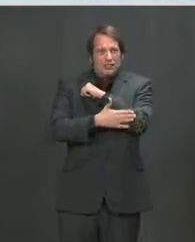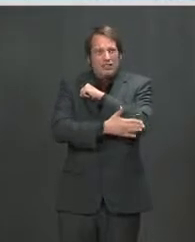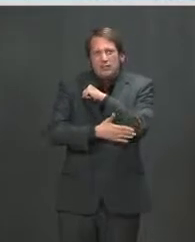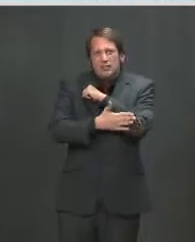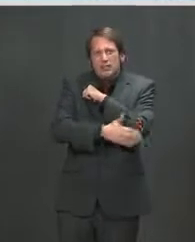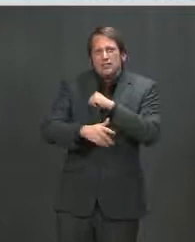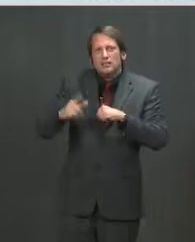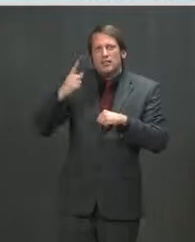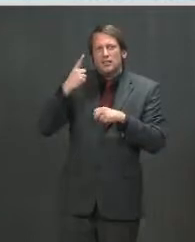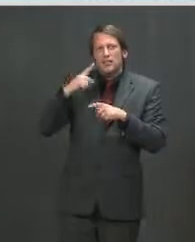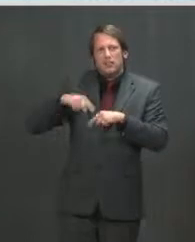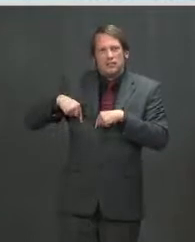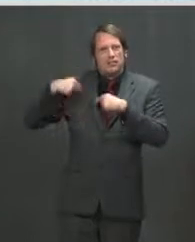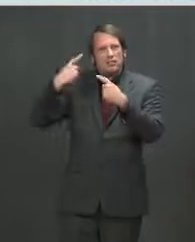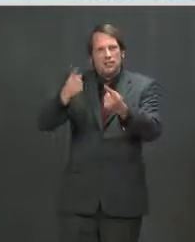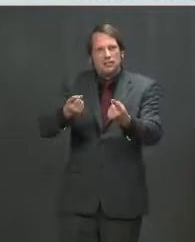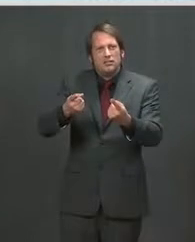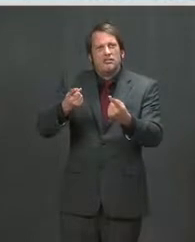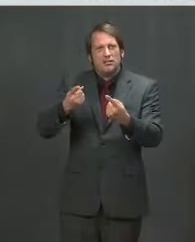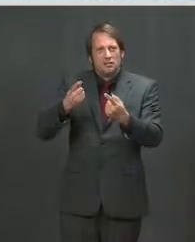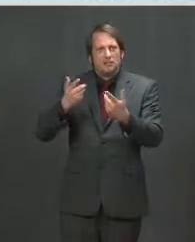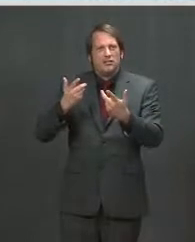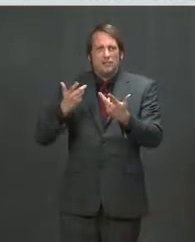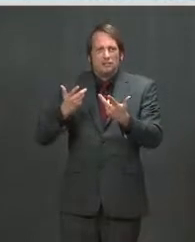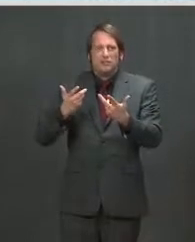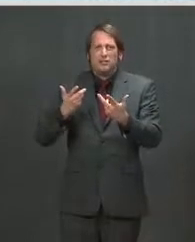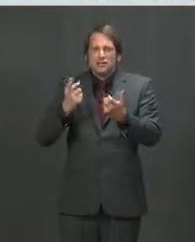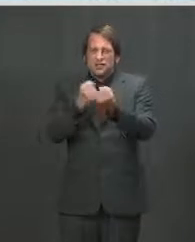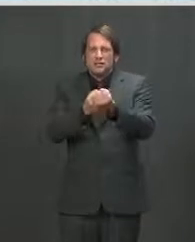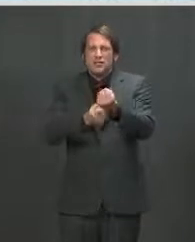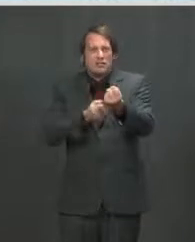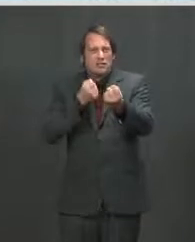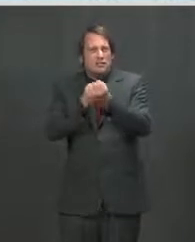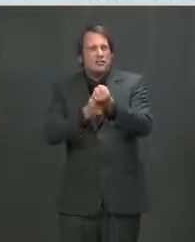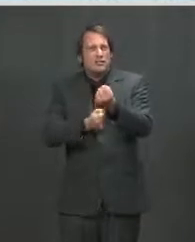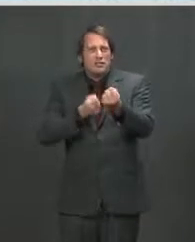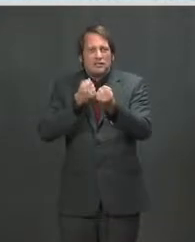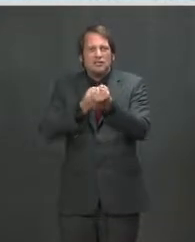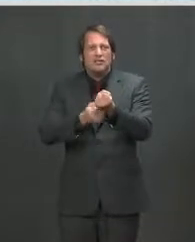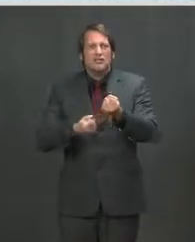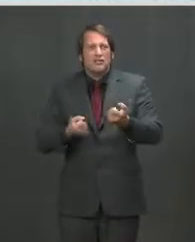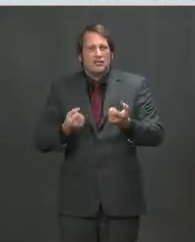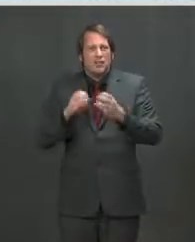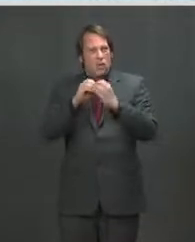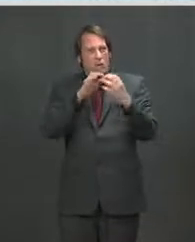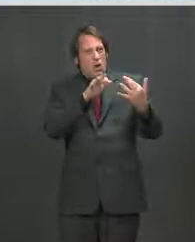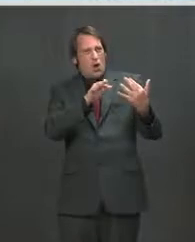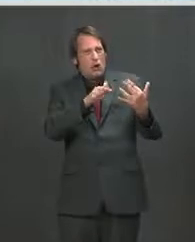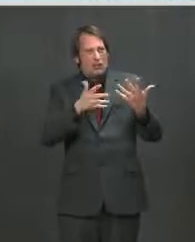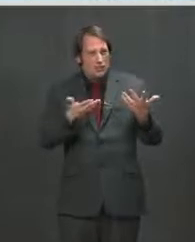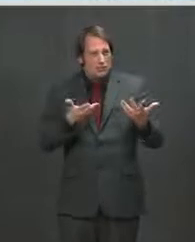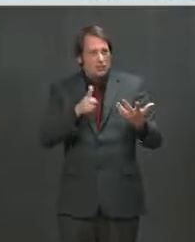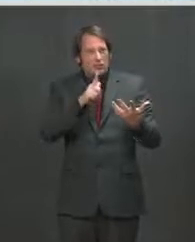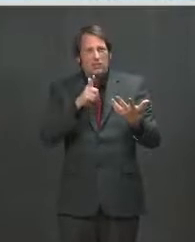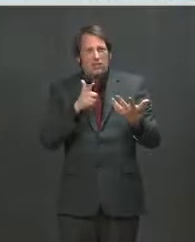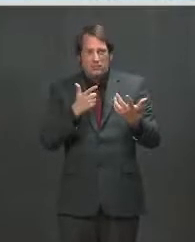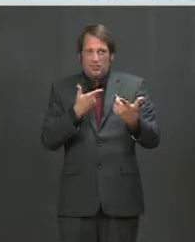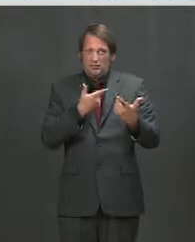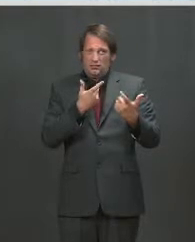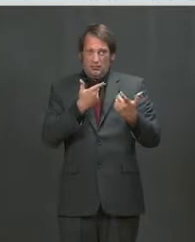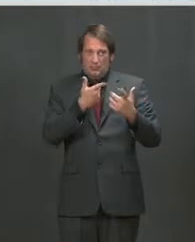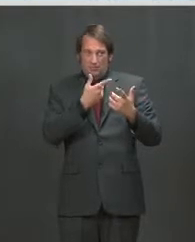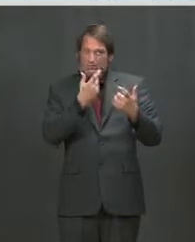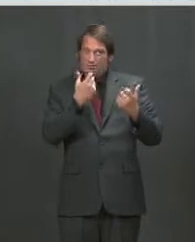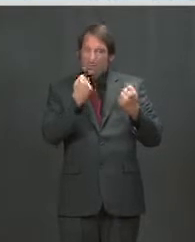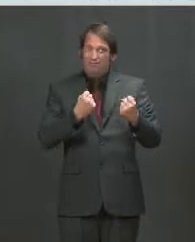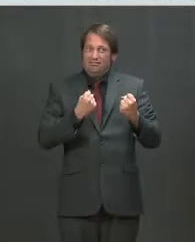No one has more strength and grit and resilience than our military families. But you can't do this